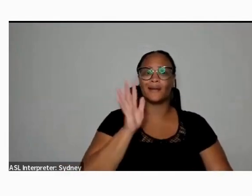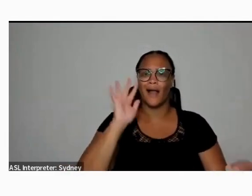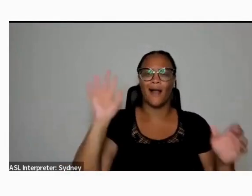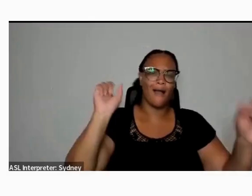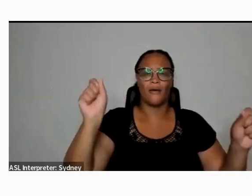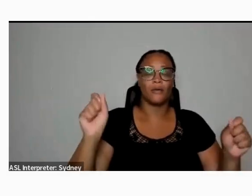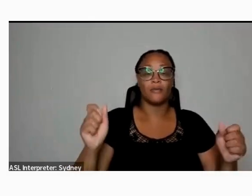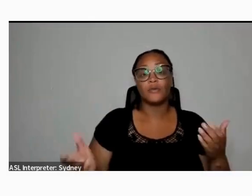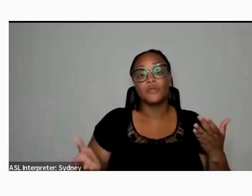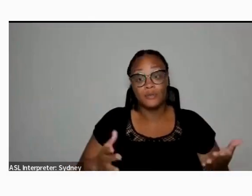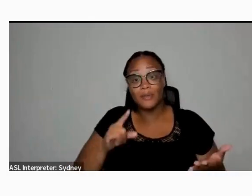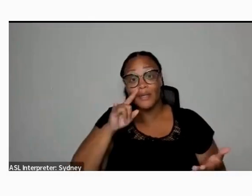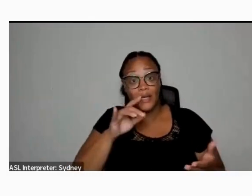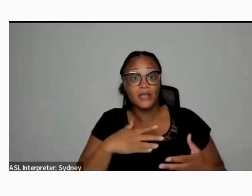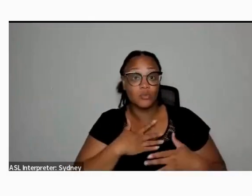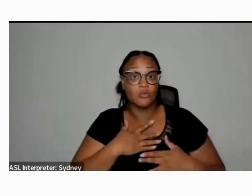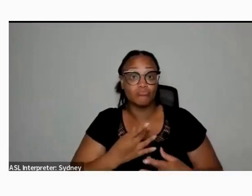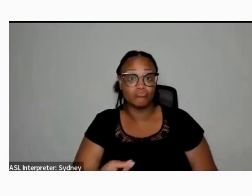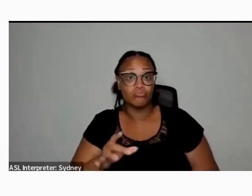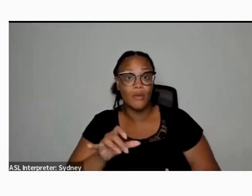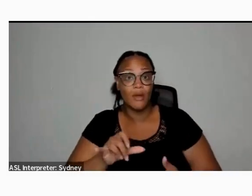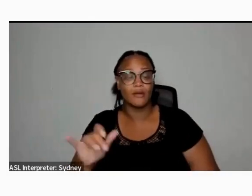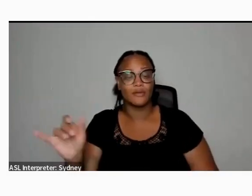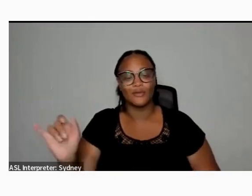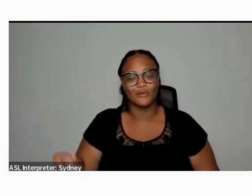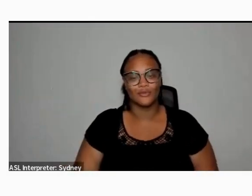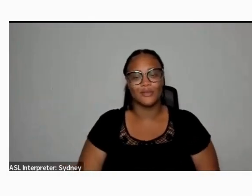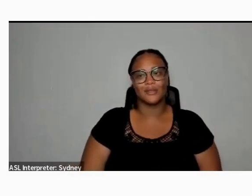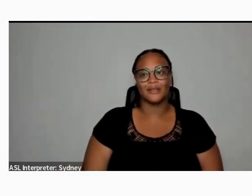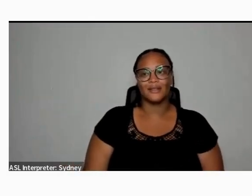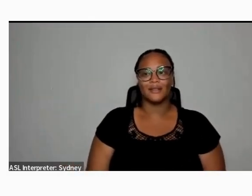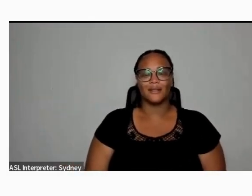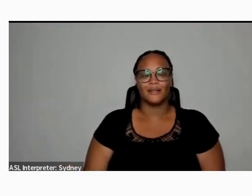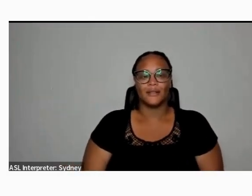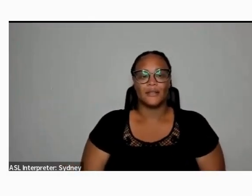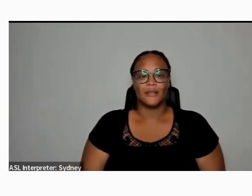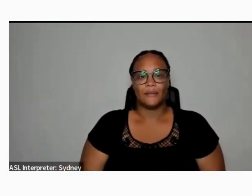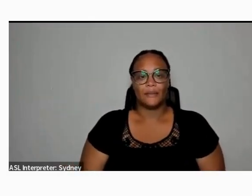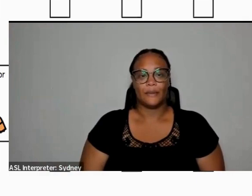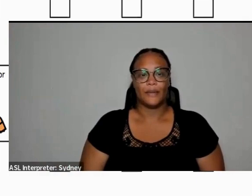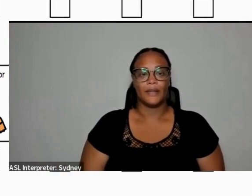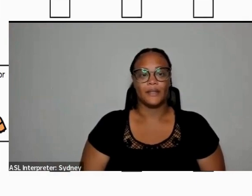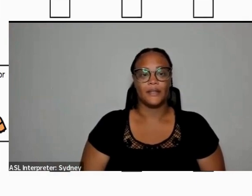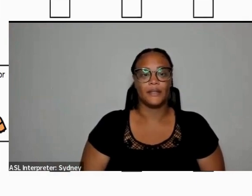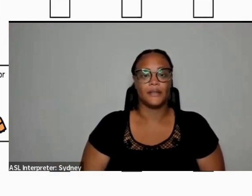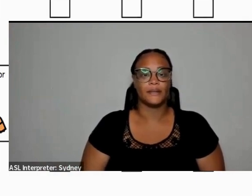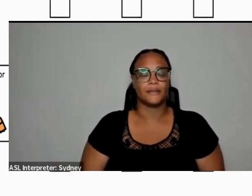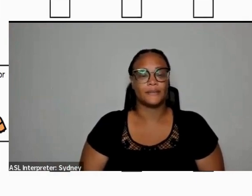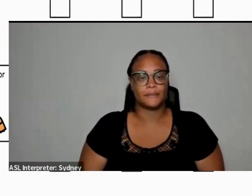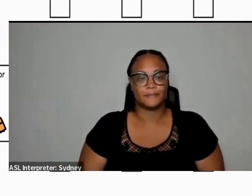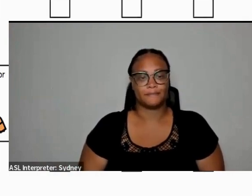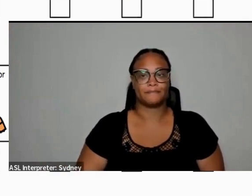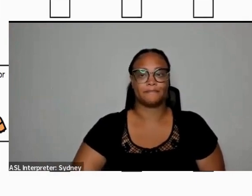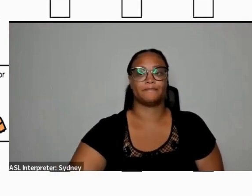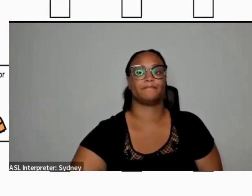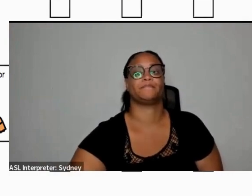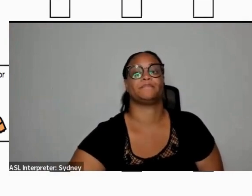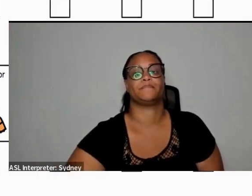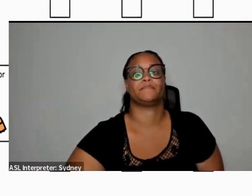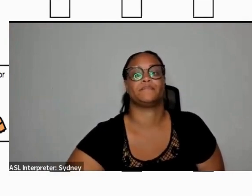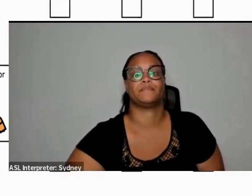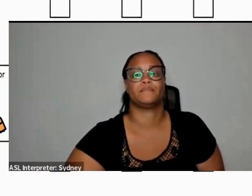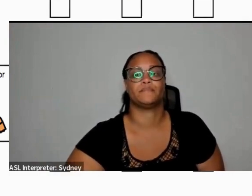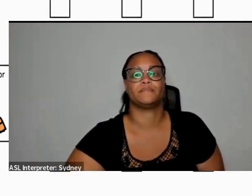kids like to do something like that and making it really fun. thinking about